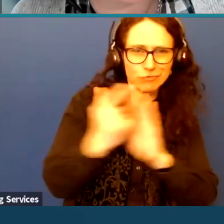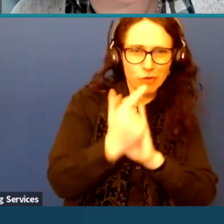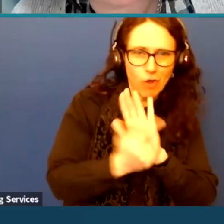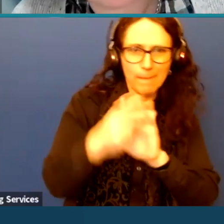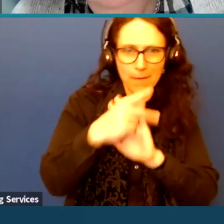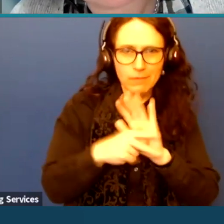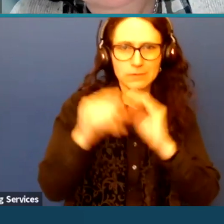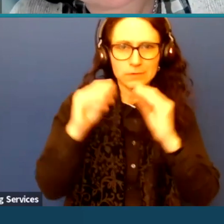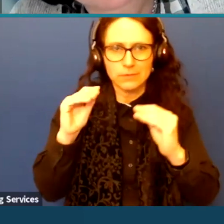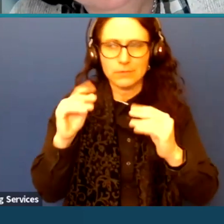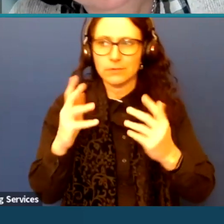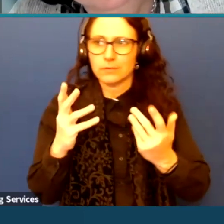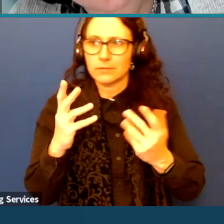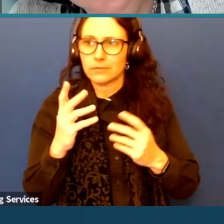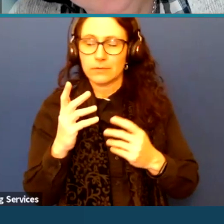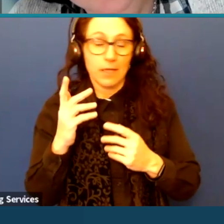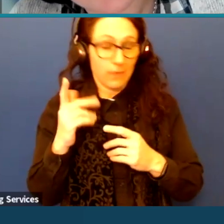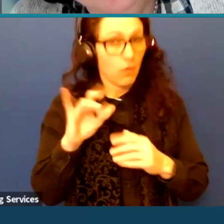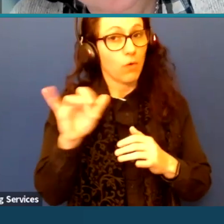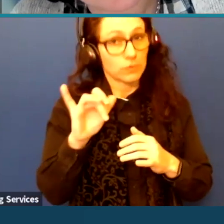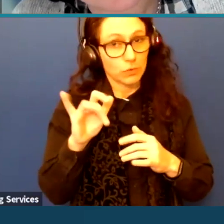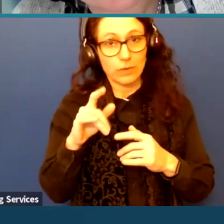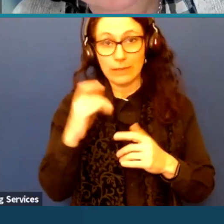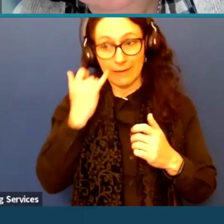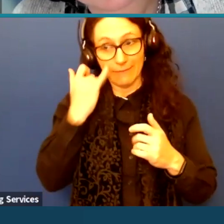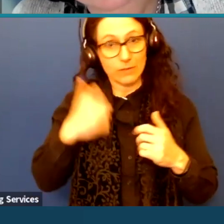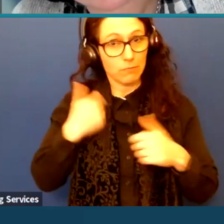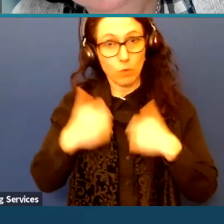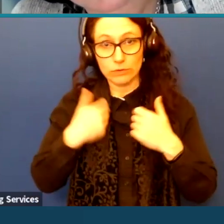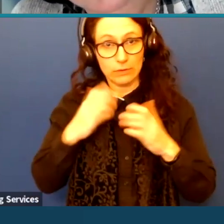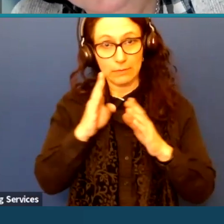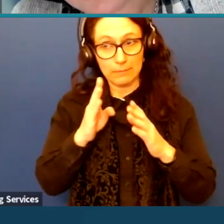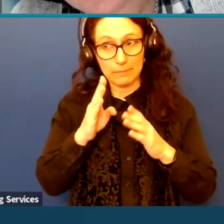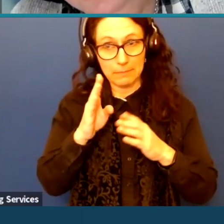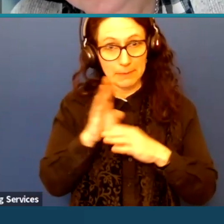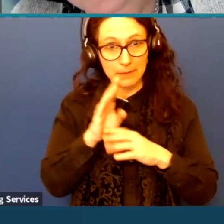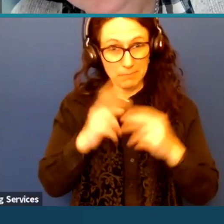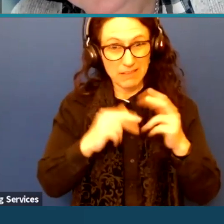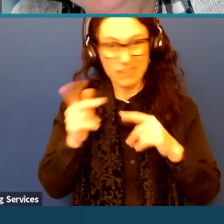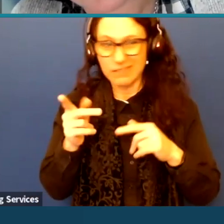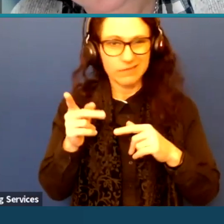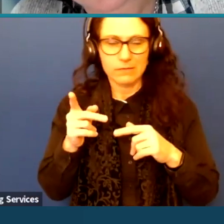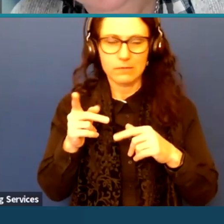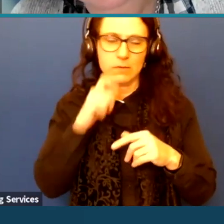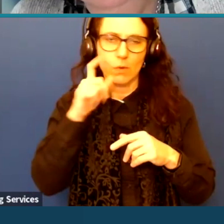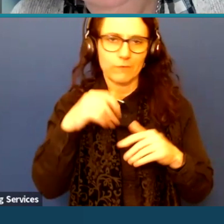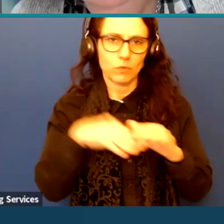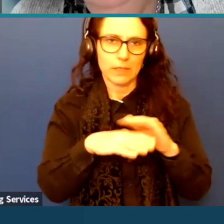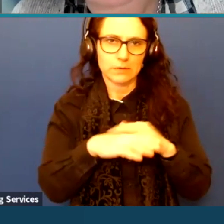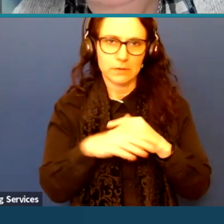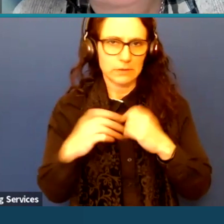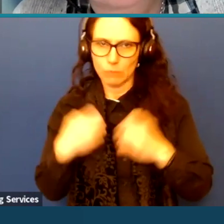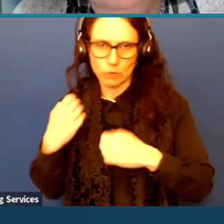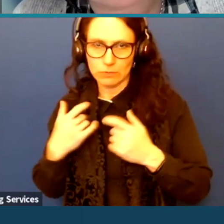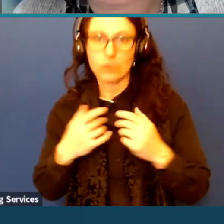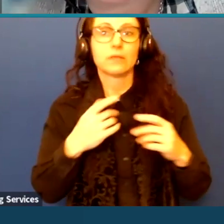access the building if it's an emotional support animal. The other thing I would mention is removal policies. So if you do have an instance